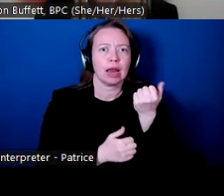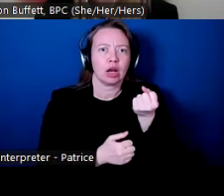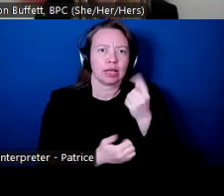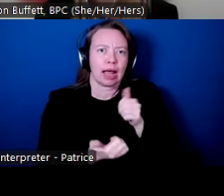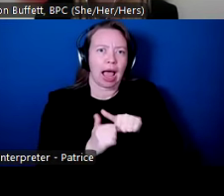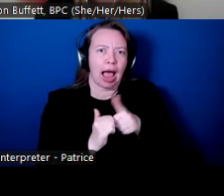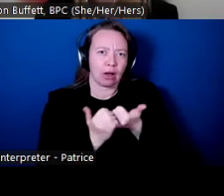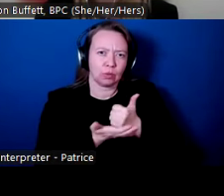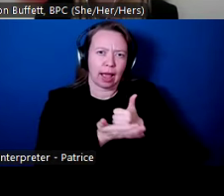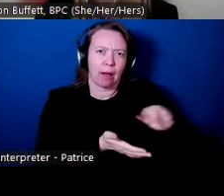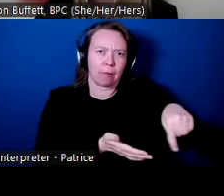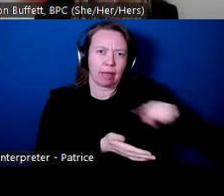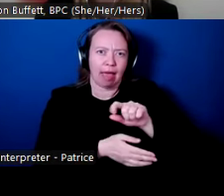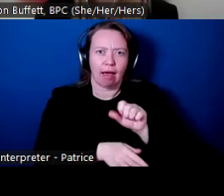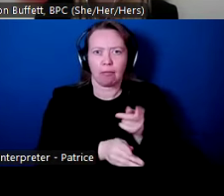please.